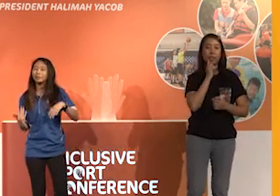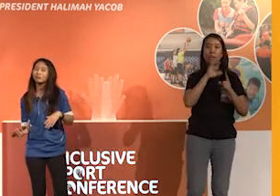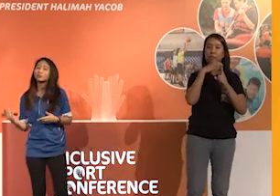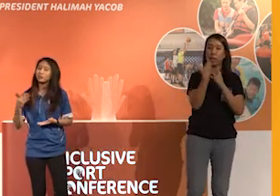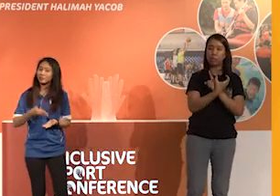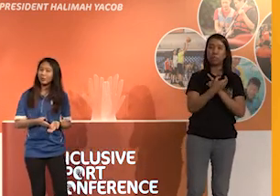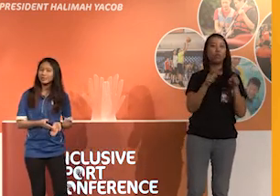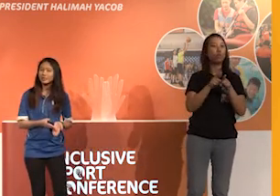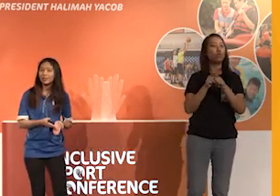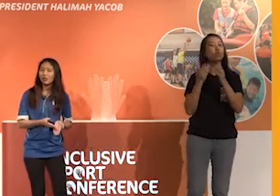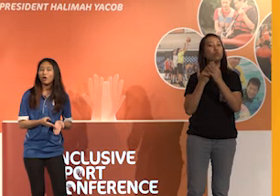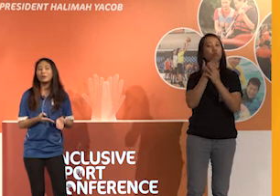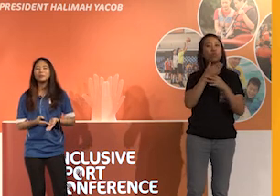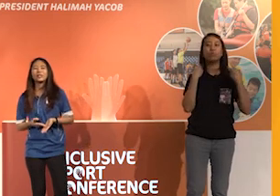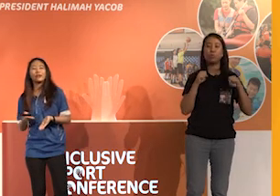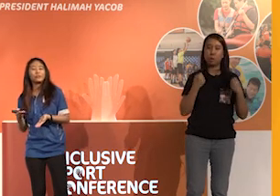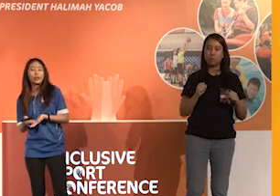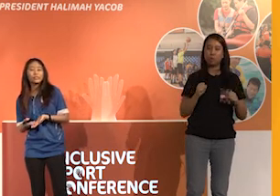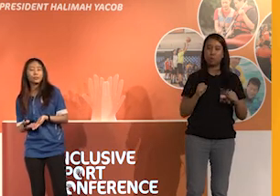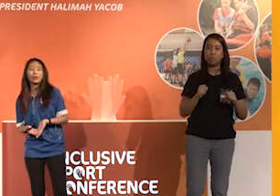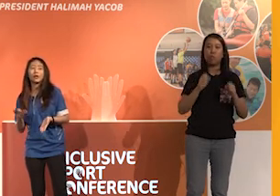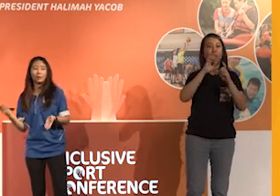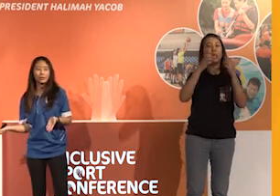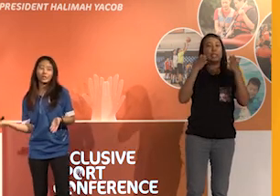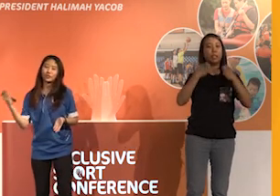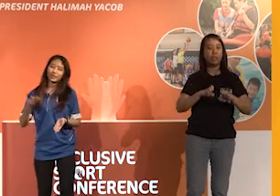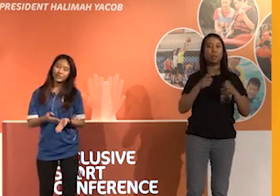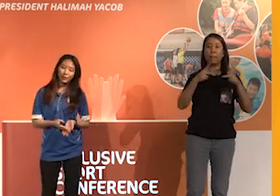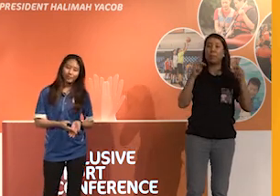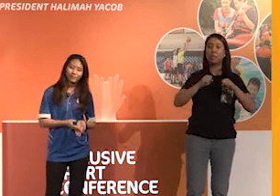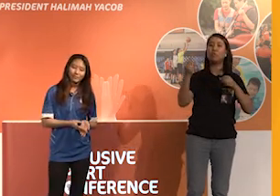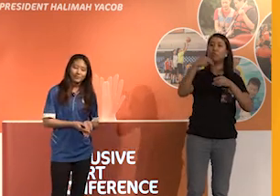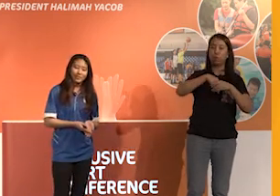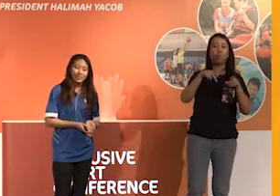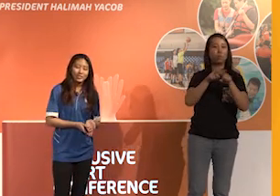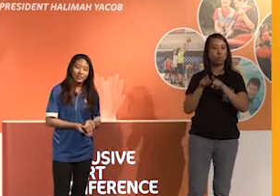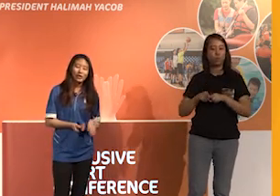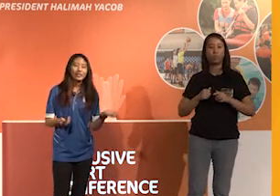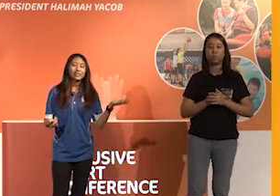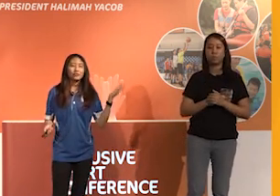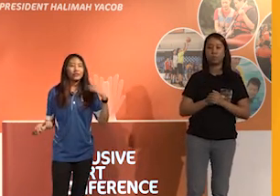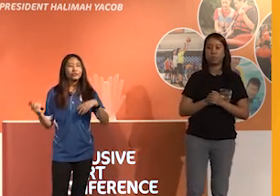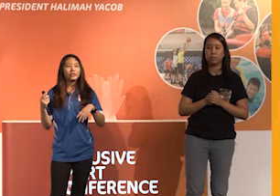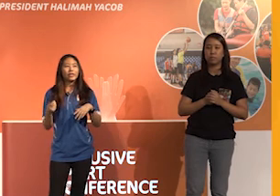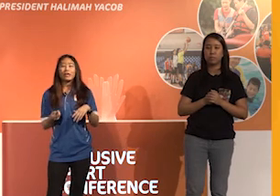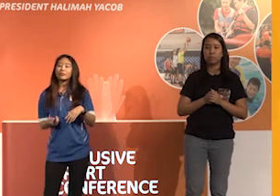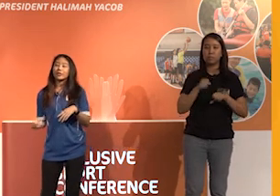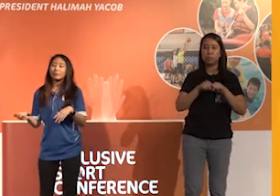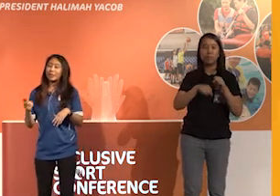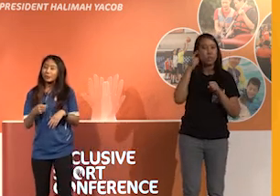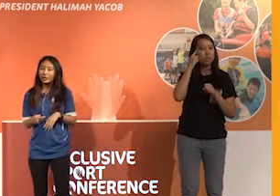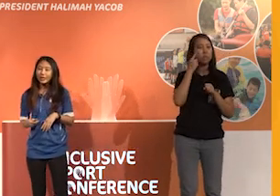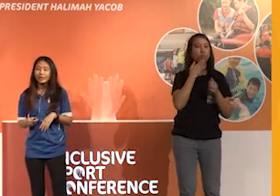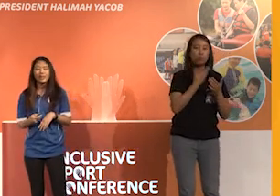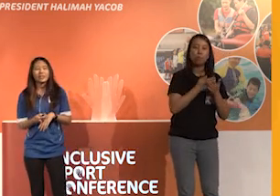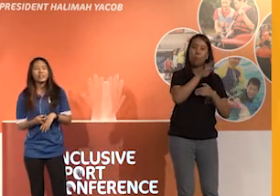it can be also through sports. Or maybe we can have events where public can join us as well. So I think it's very good that everyone can